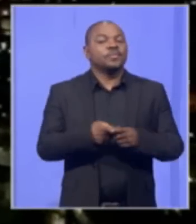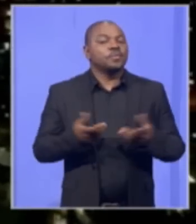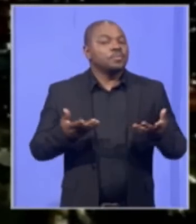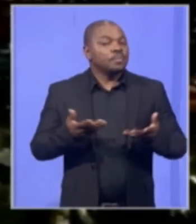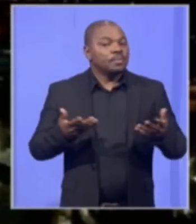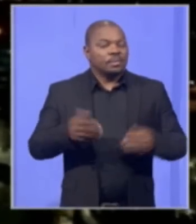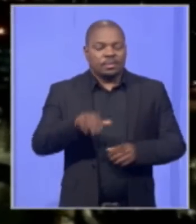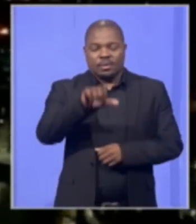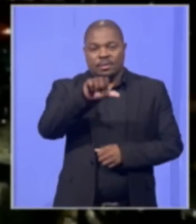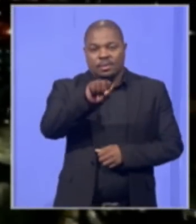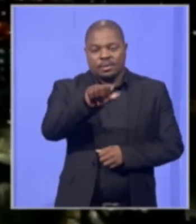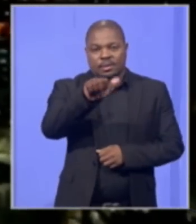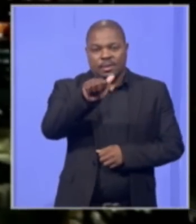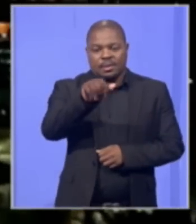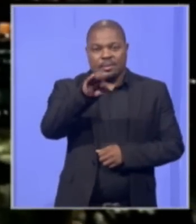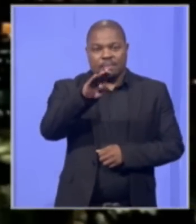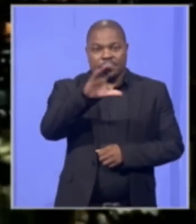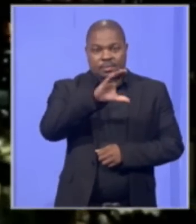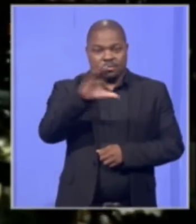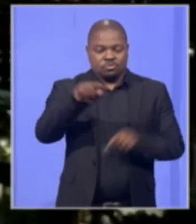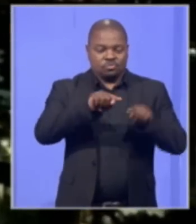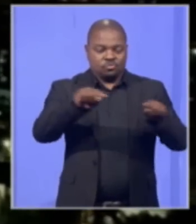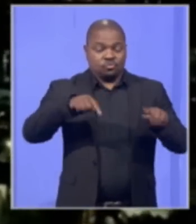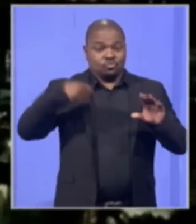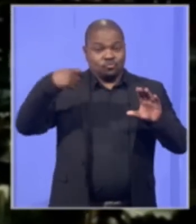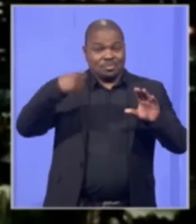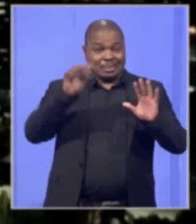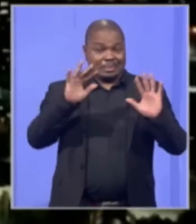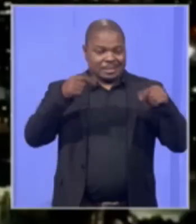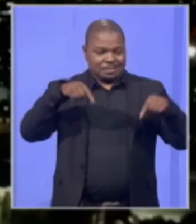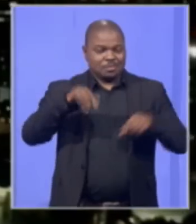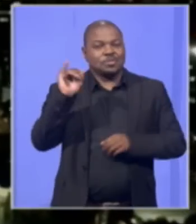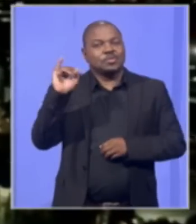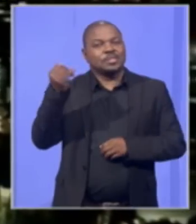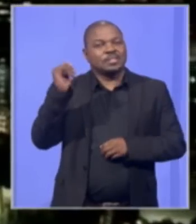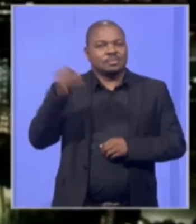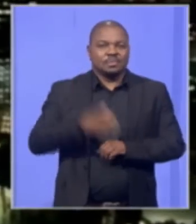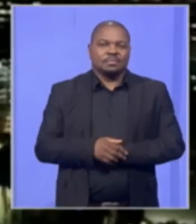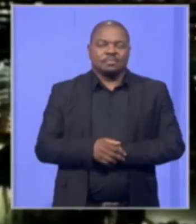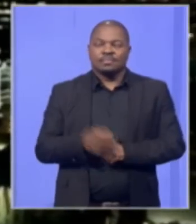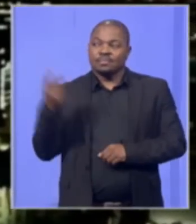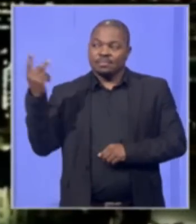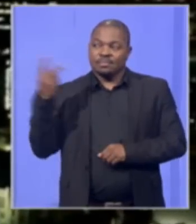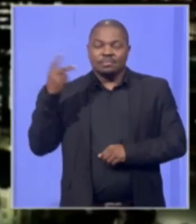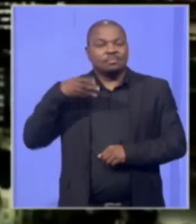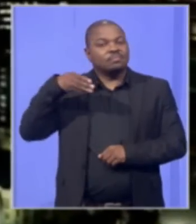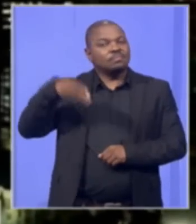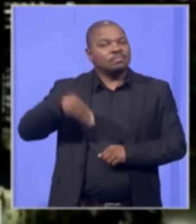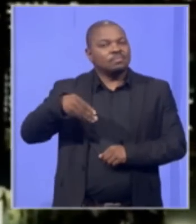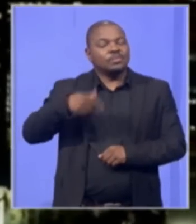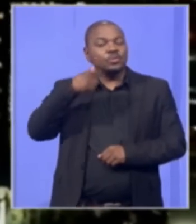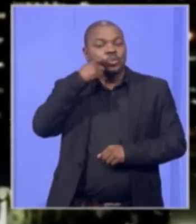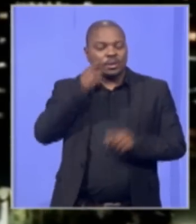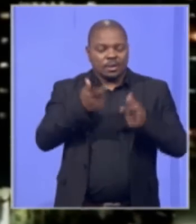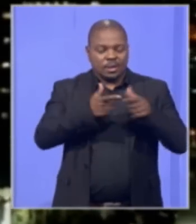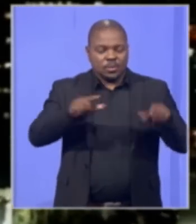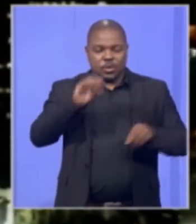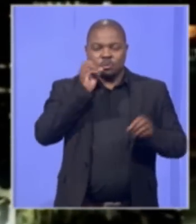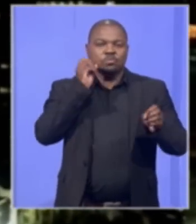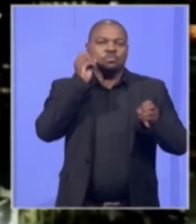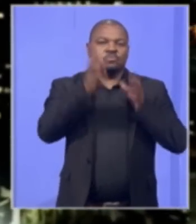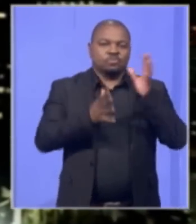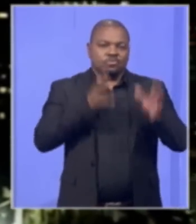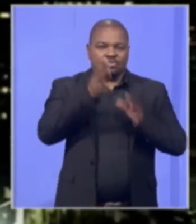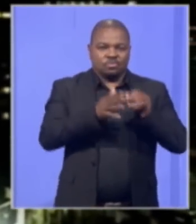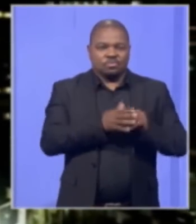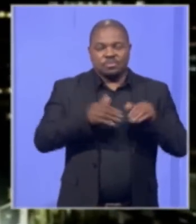Katamalalo go tswa SABC Studio 10 Auckland Park Johannesburg re go tlisetsa kgaso ya dikgang tsa Setswana a re